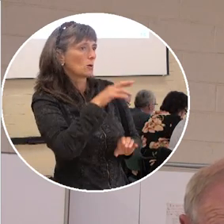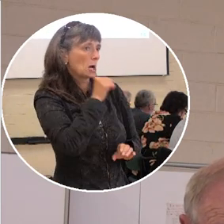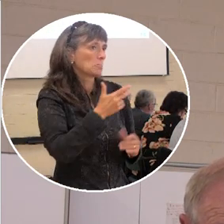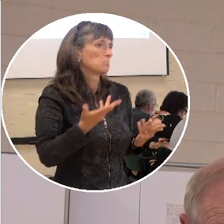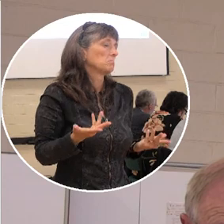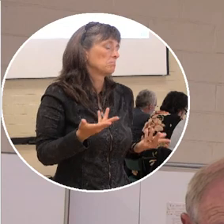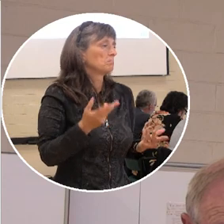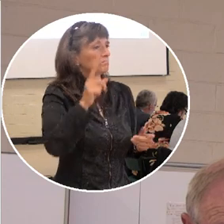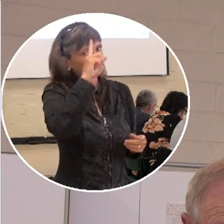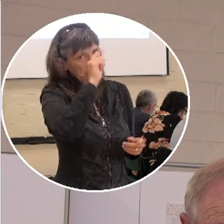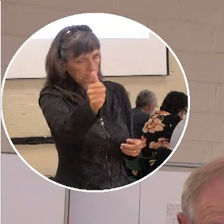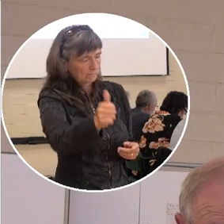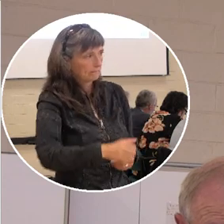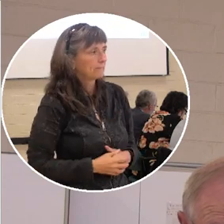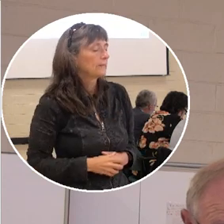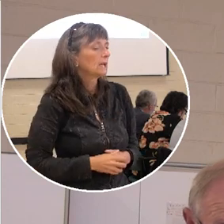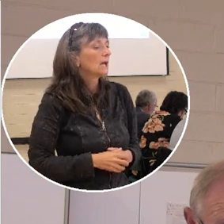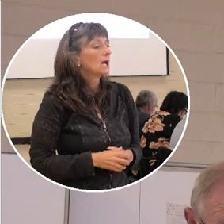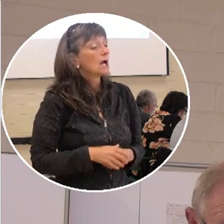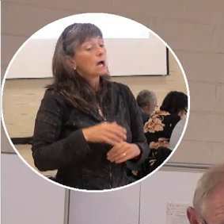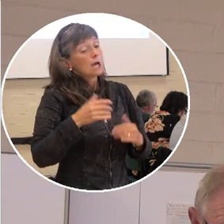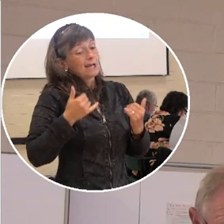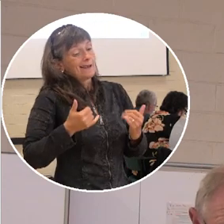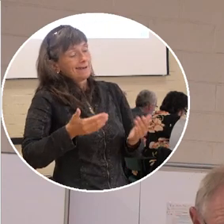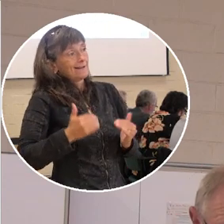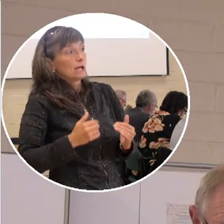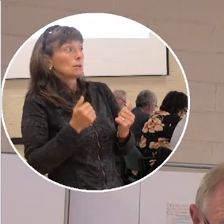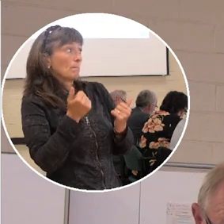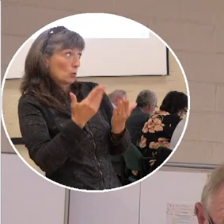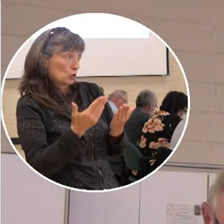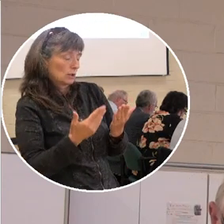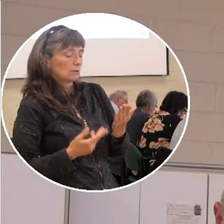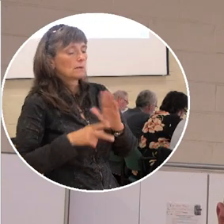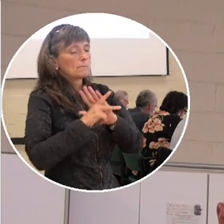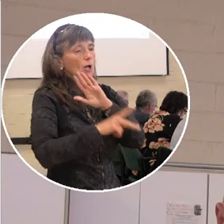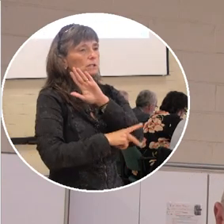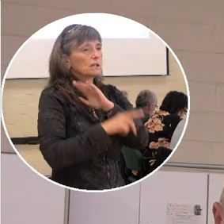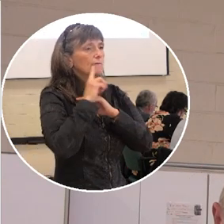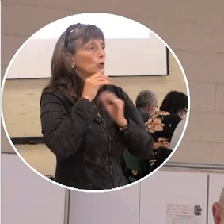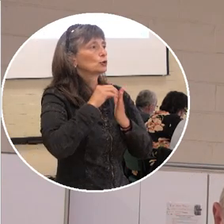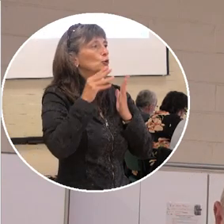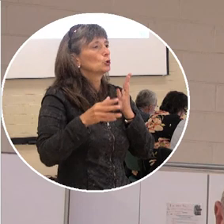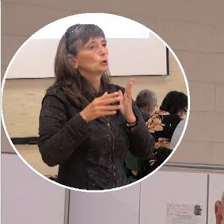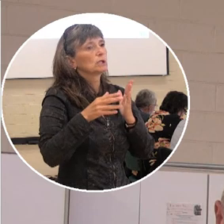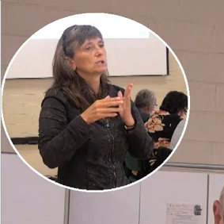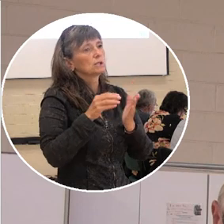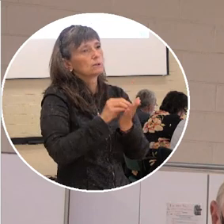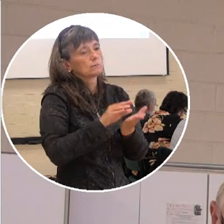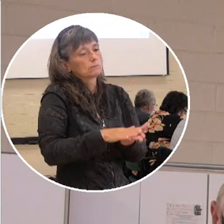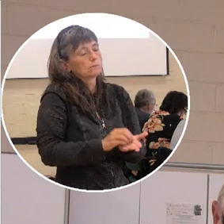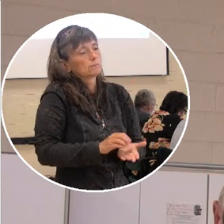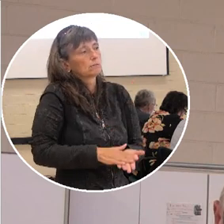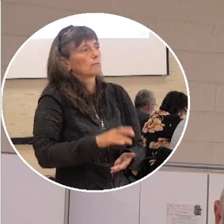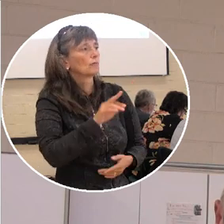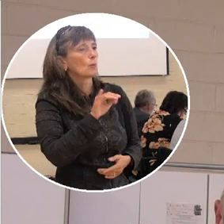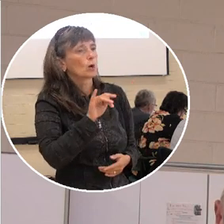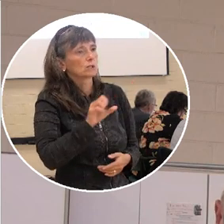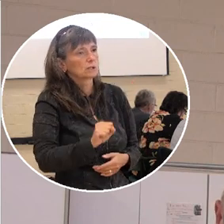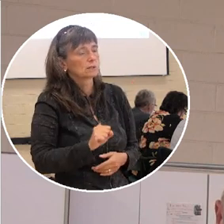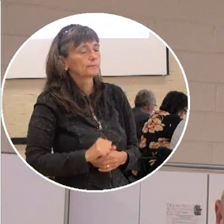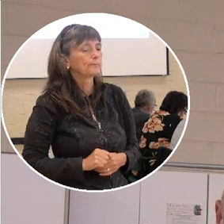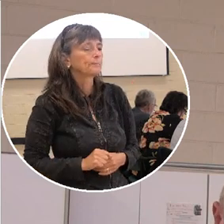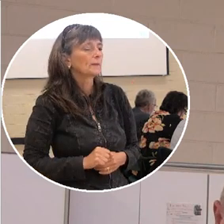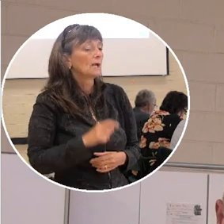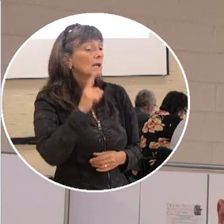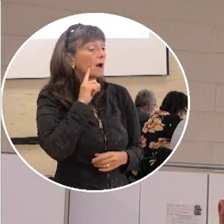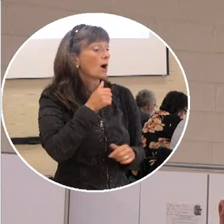Our policy on student records, and this is a motion, people. As for the Department of Education and Early Childhood Safe and